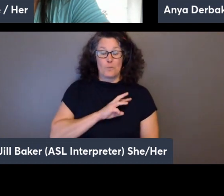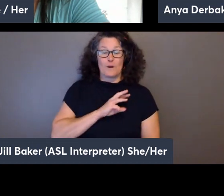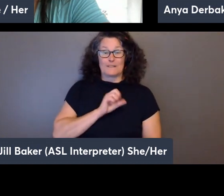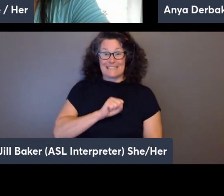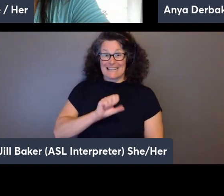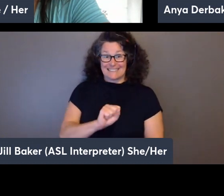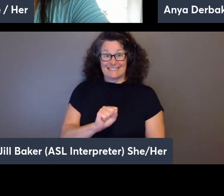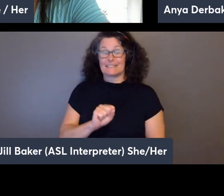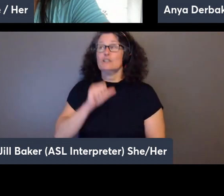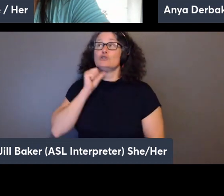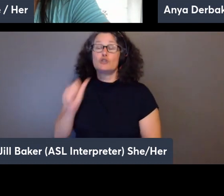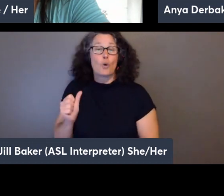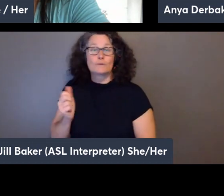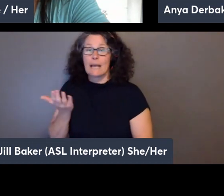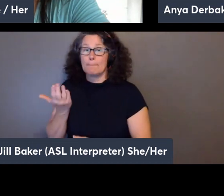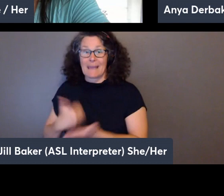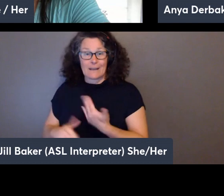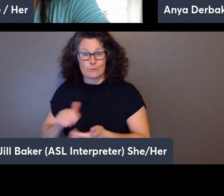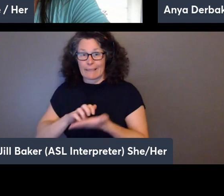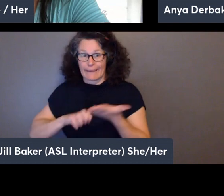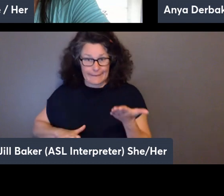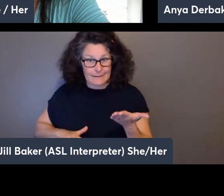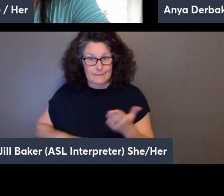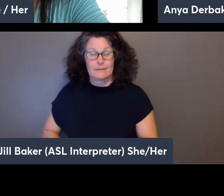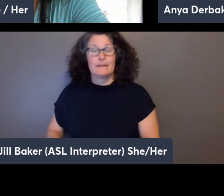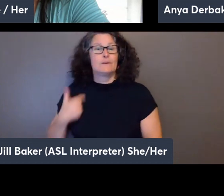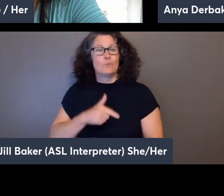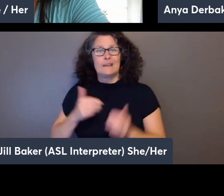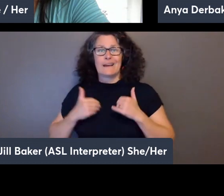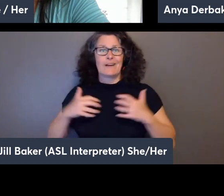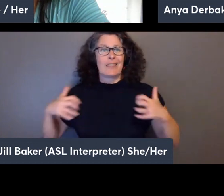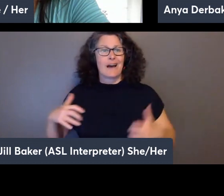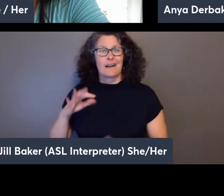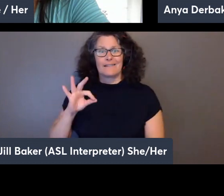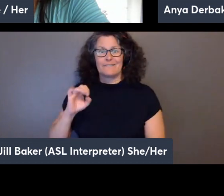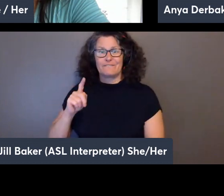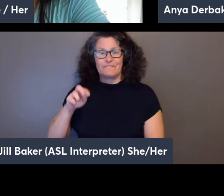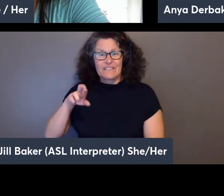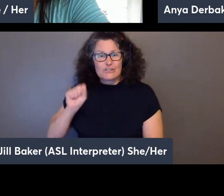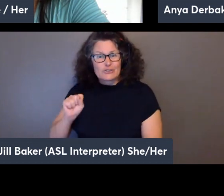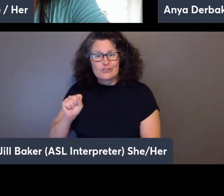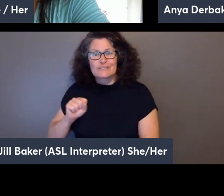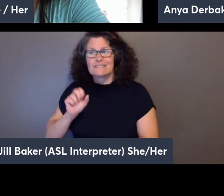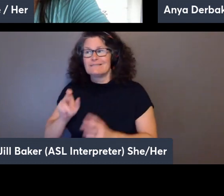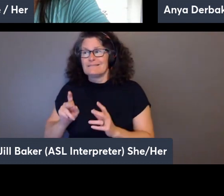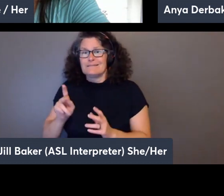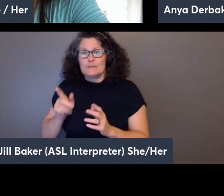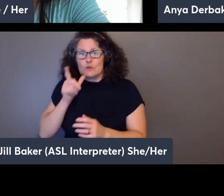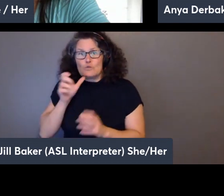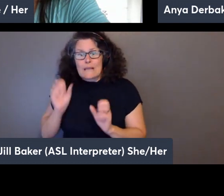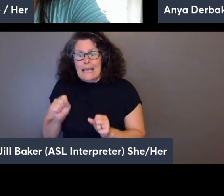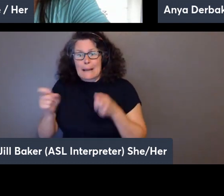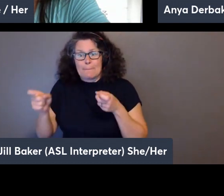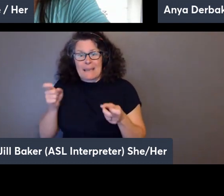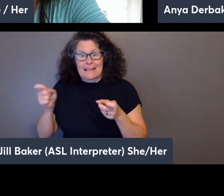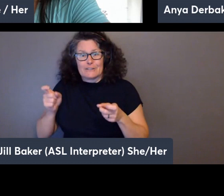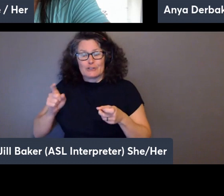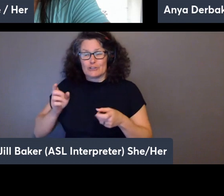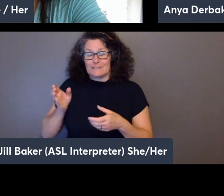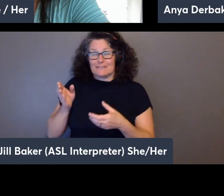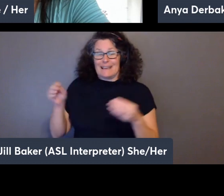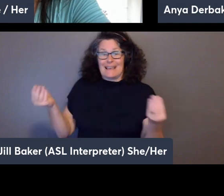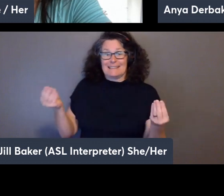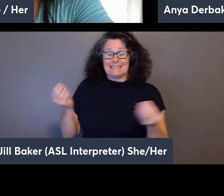here for you, and we have exciting features planned to even more manage the dependencies between the stacks, right?